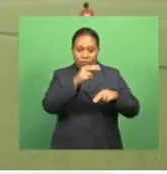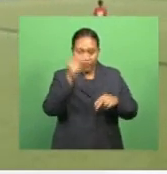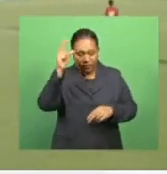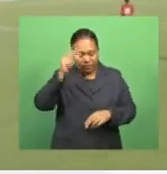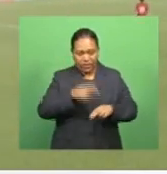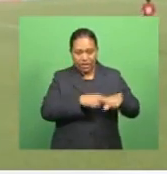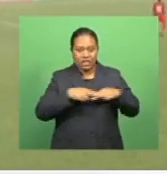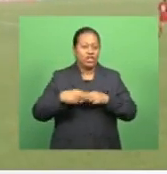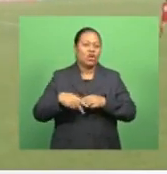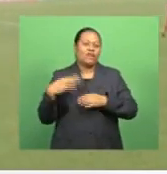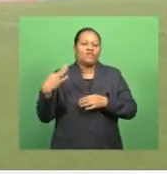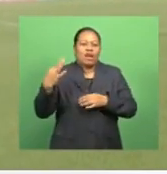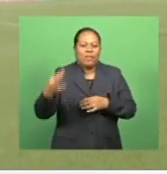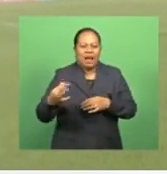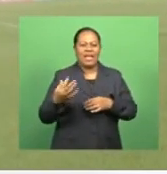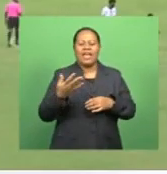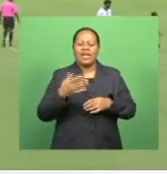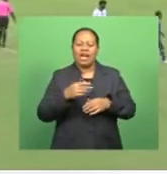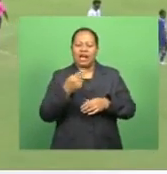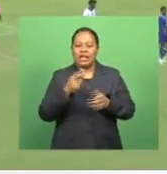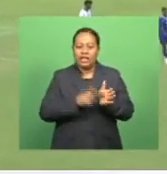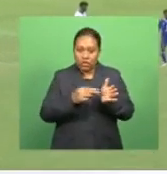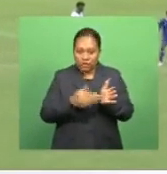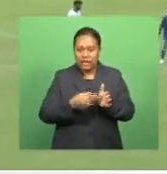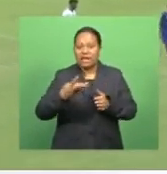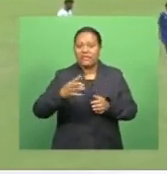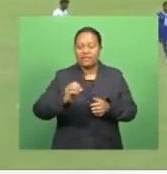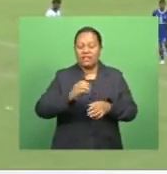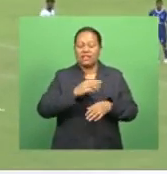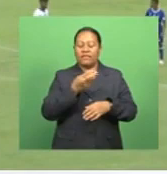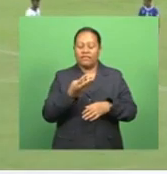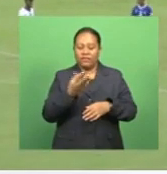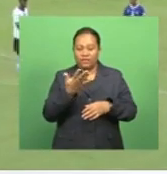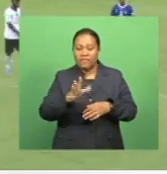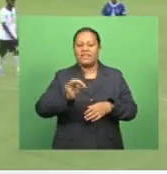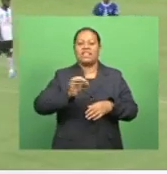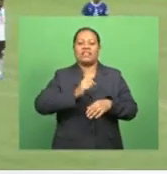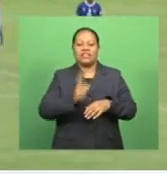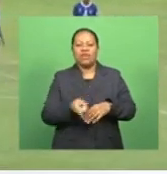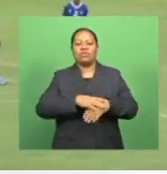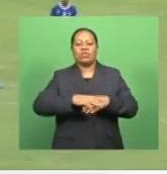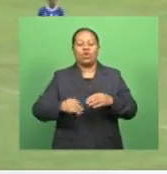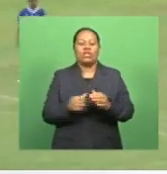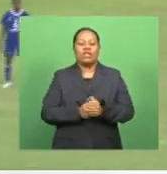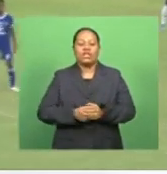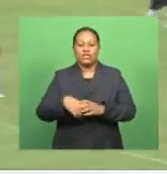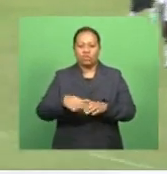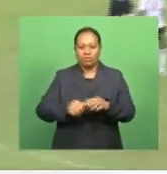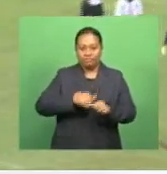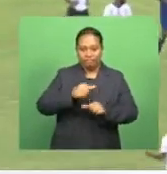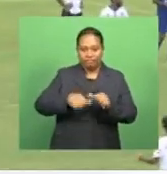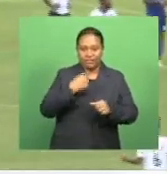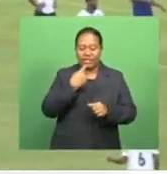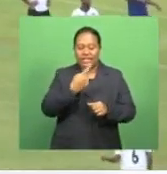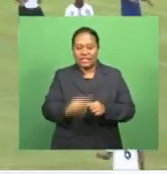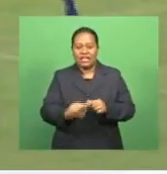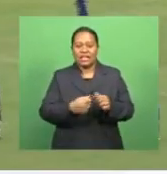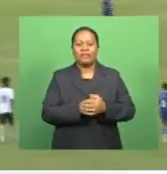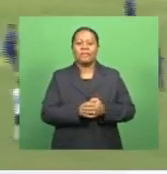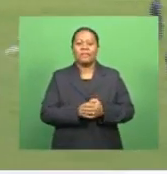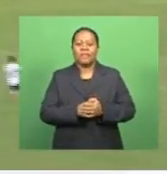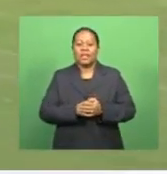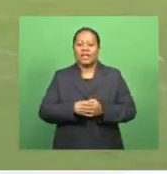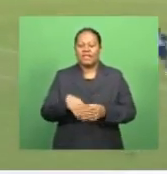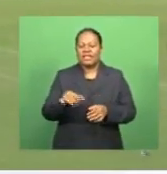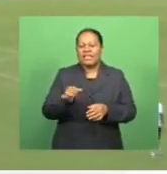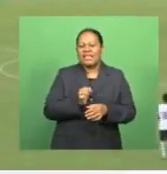eligible to apply for funding of up to New Zealand $50,000. FIJIFA Chief Executive Mohammed Yusuf says the association is taking